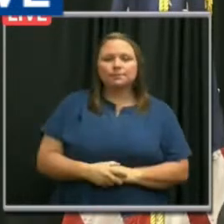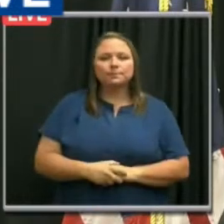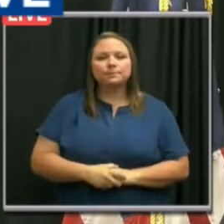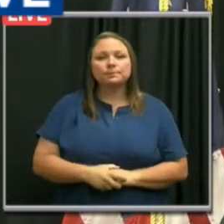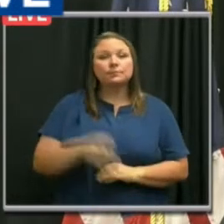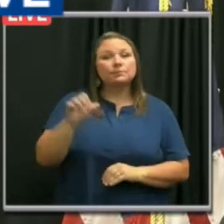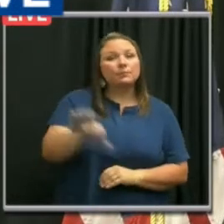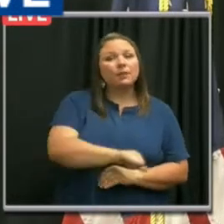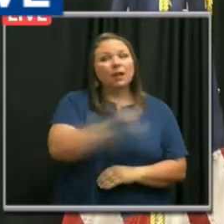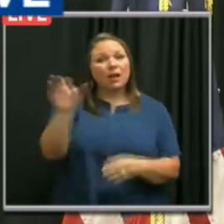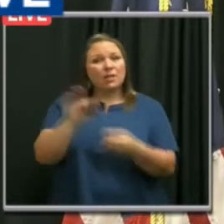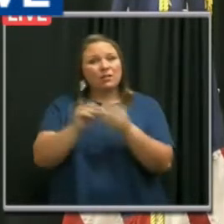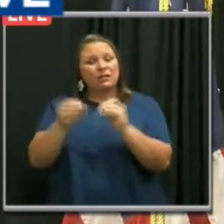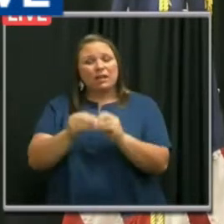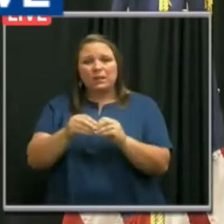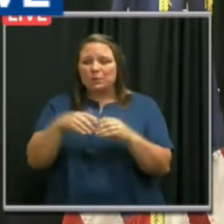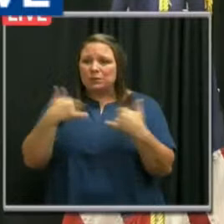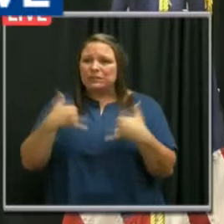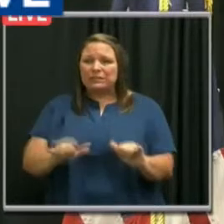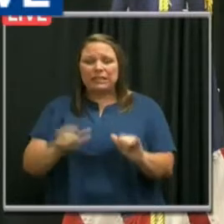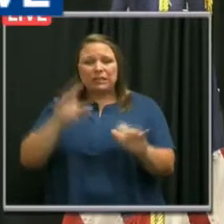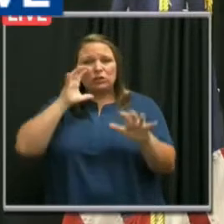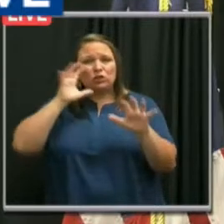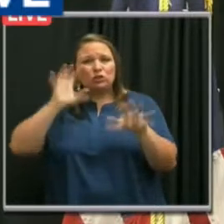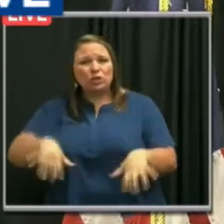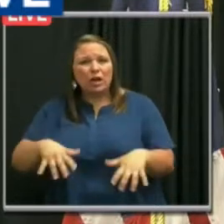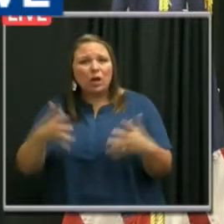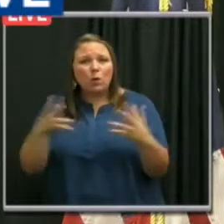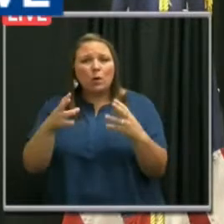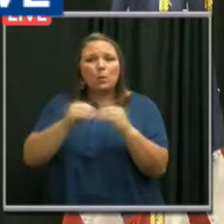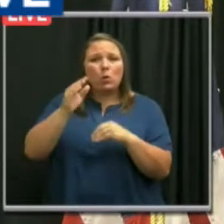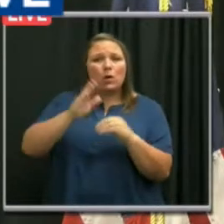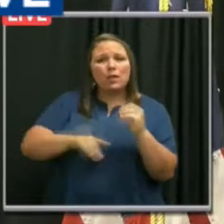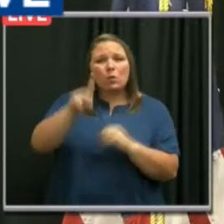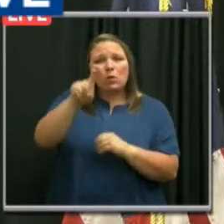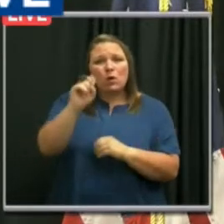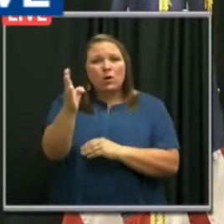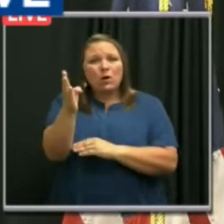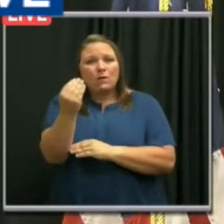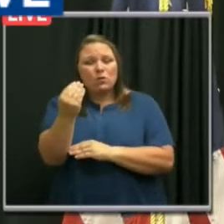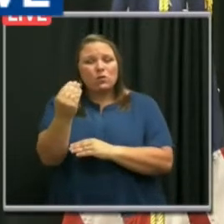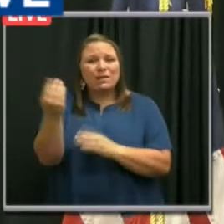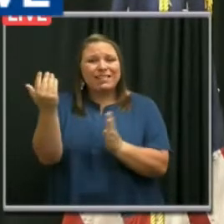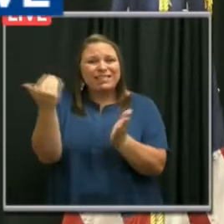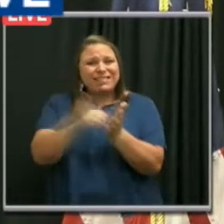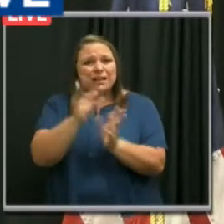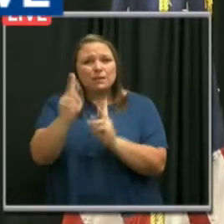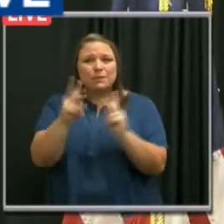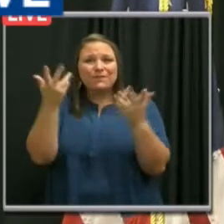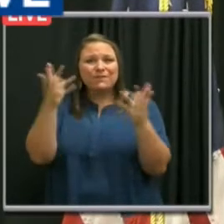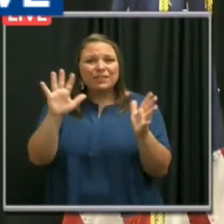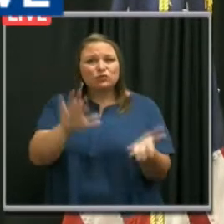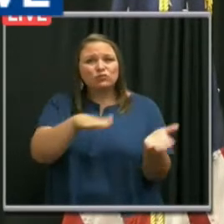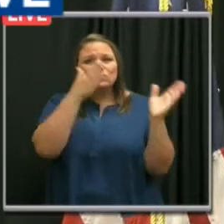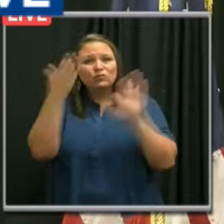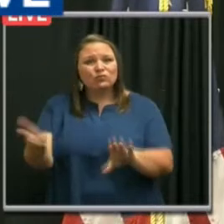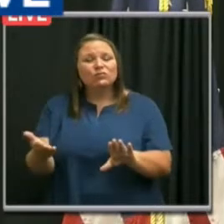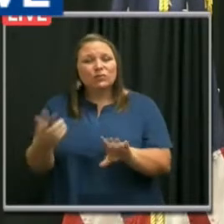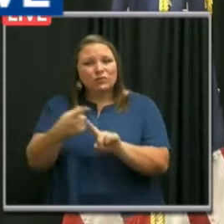number that's equally sobering and astonishing is the fact that more than 114,000 Americans have died from